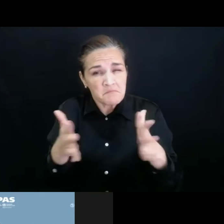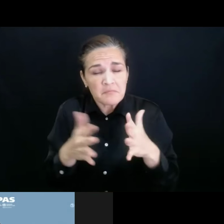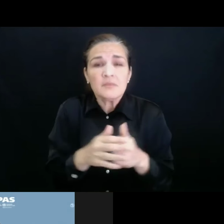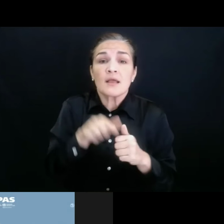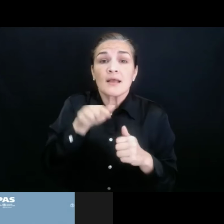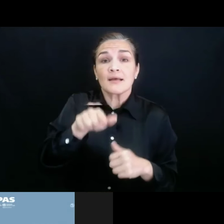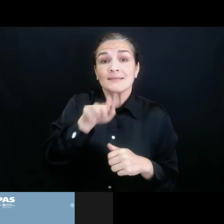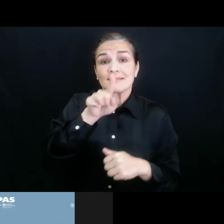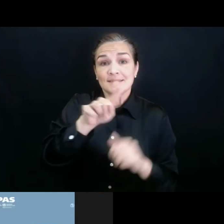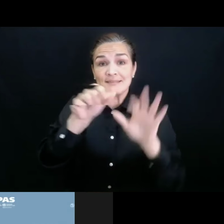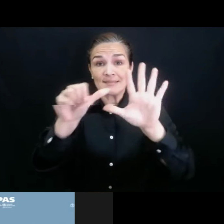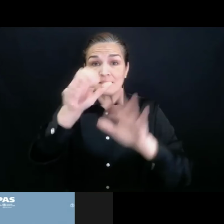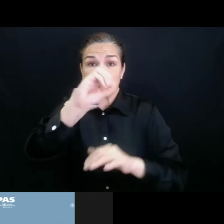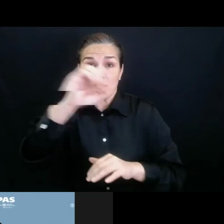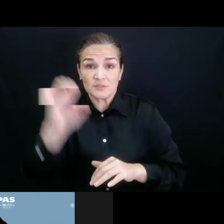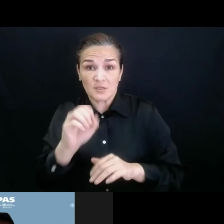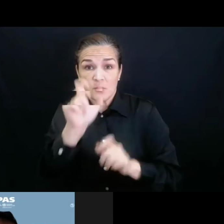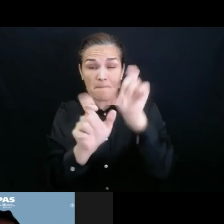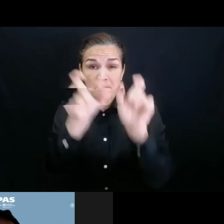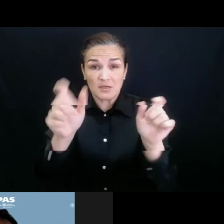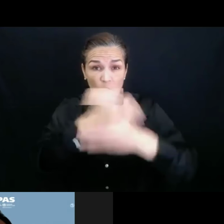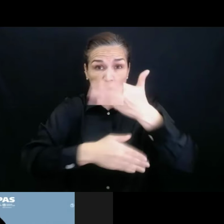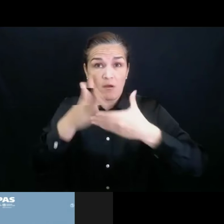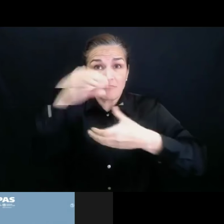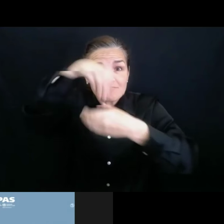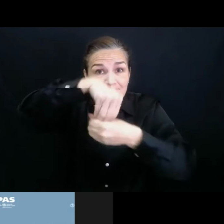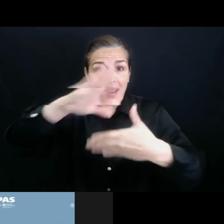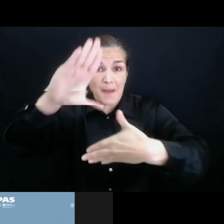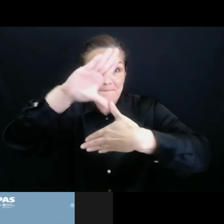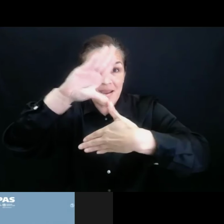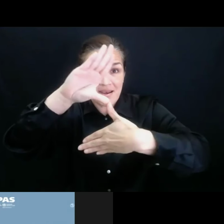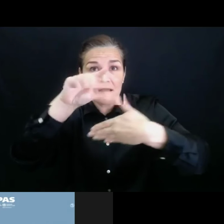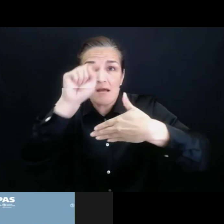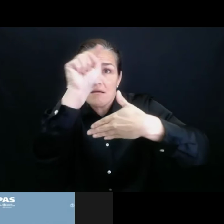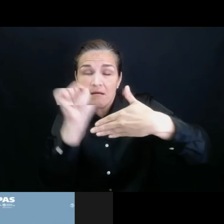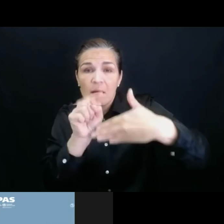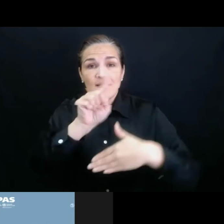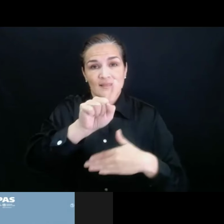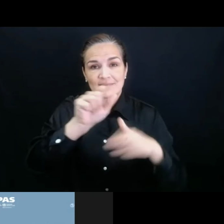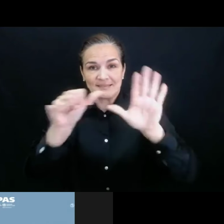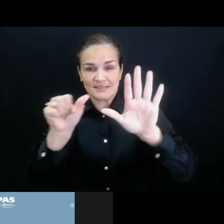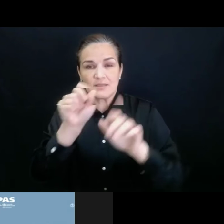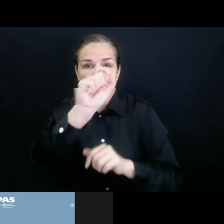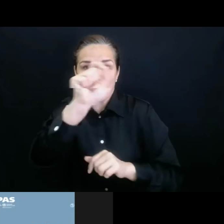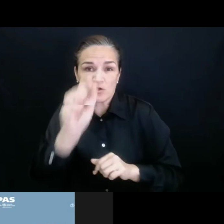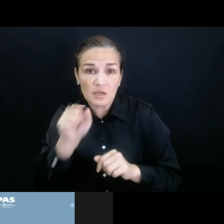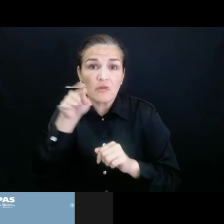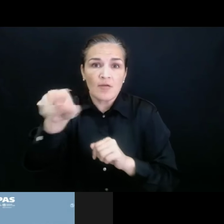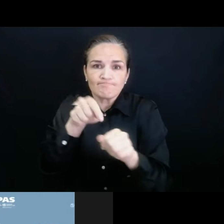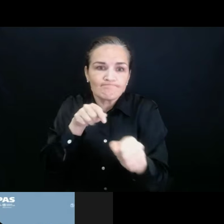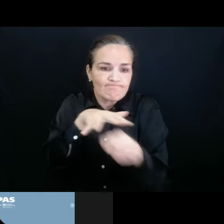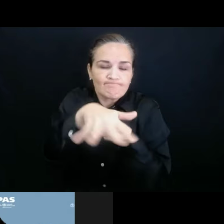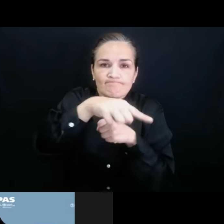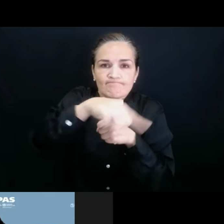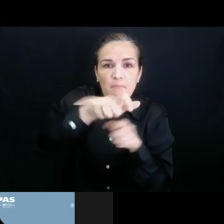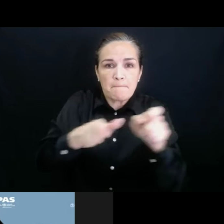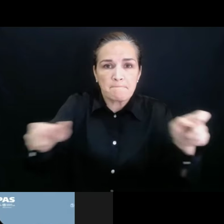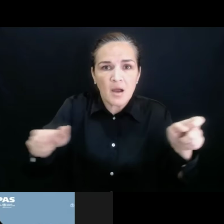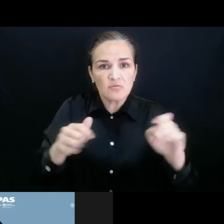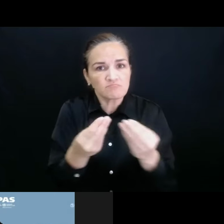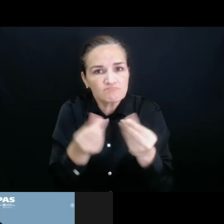of the population in the Americas region that lives with a significant disability, affecting their quality of life and their well-being. This is millions